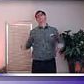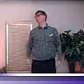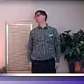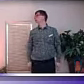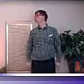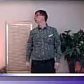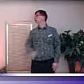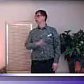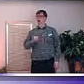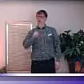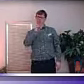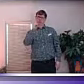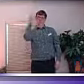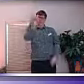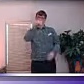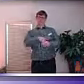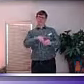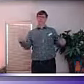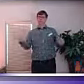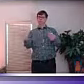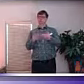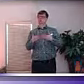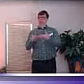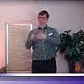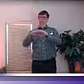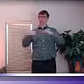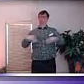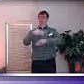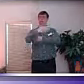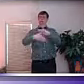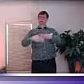And you may put your donation in the offering box outside the sanctuary.